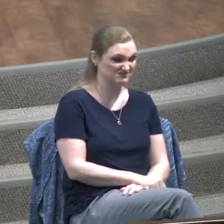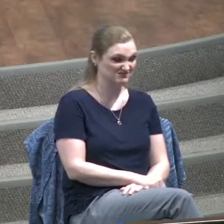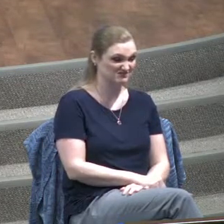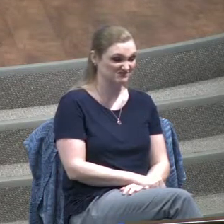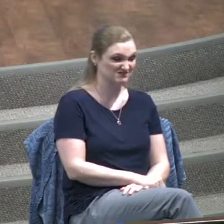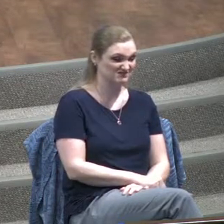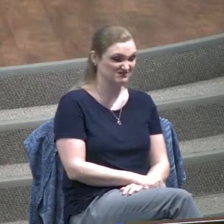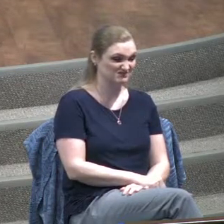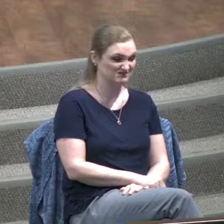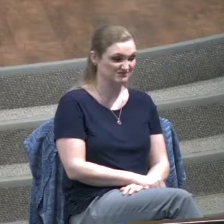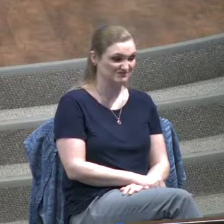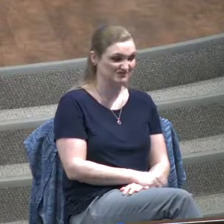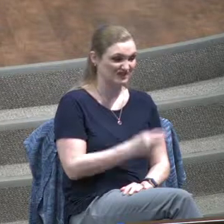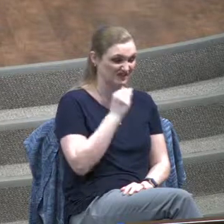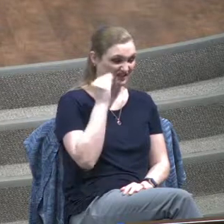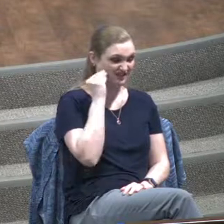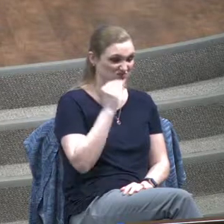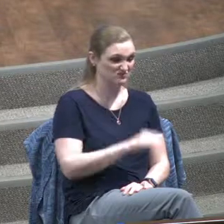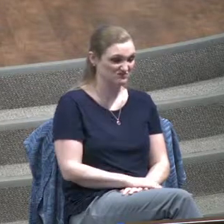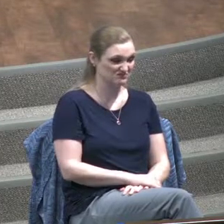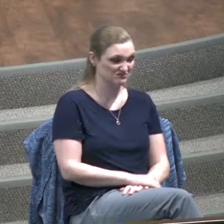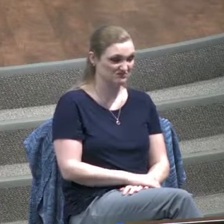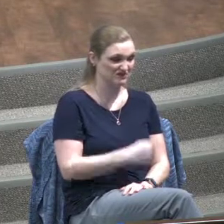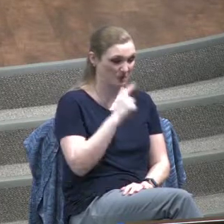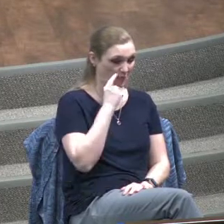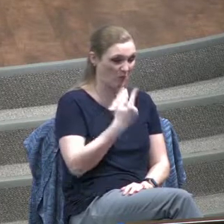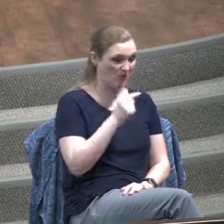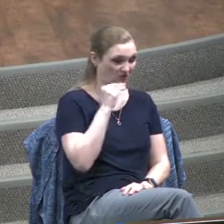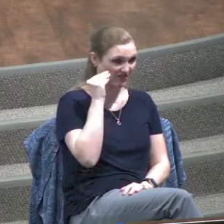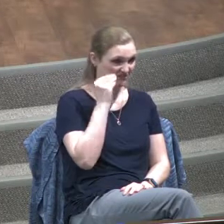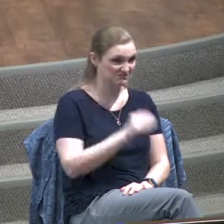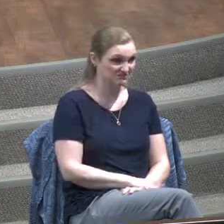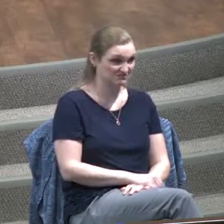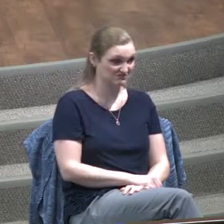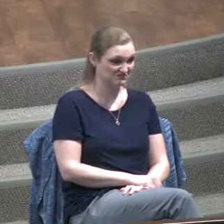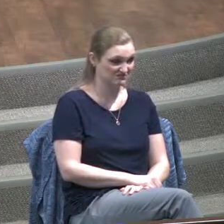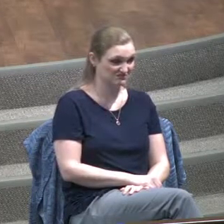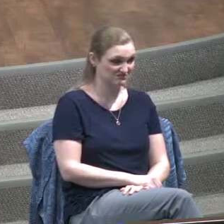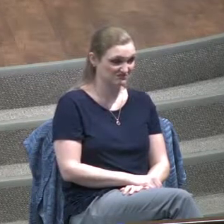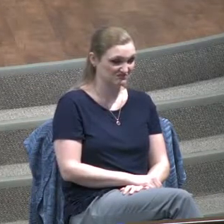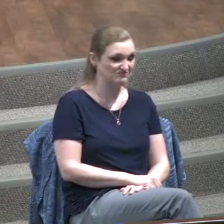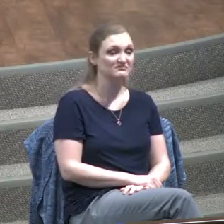something Rick McBrayer would build. No, I'm kidding. I'm kidding, Rick.